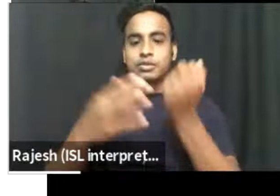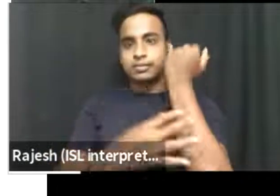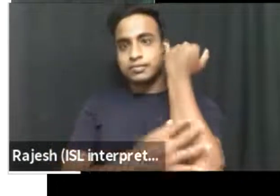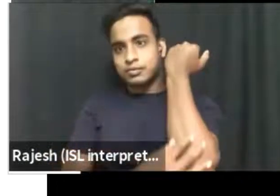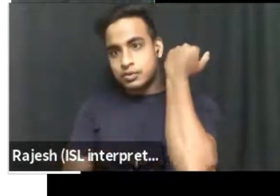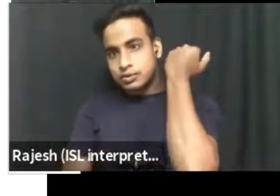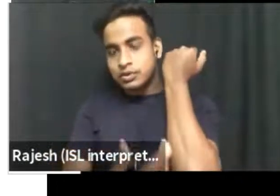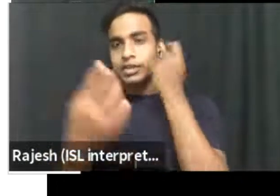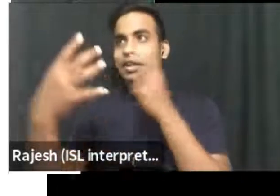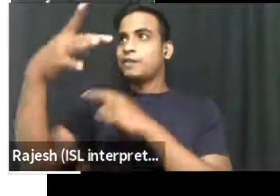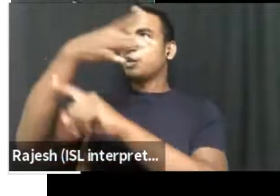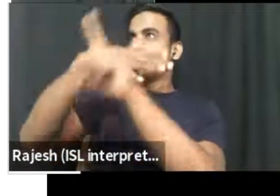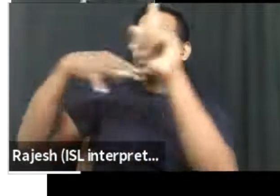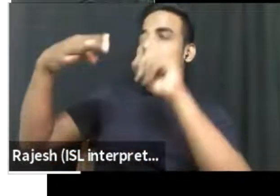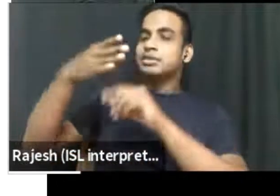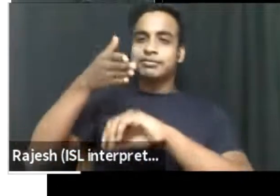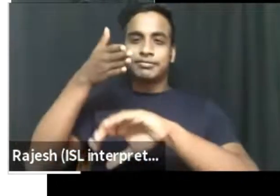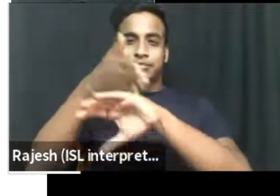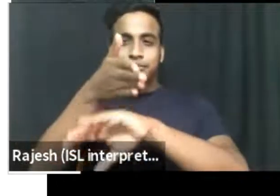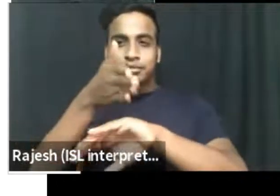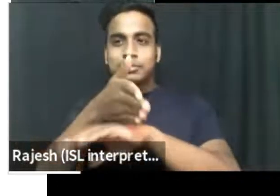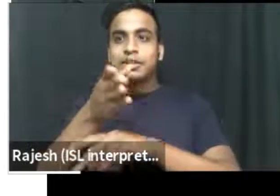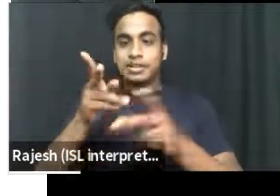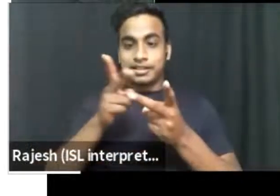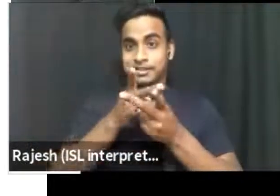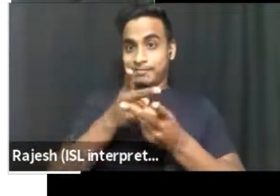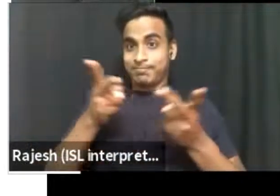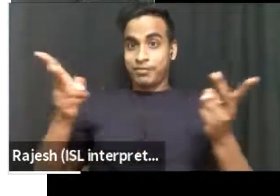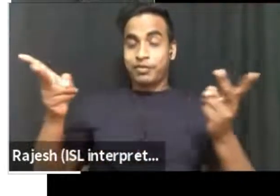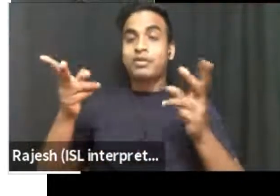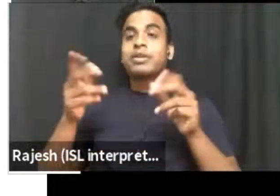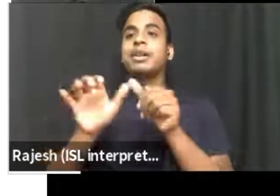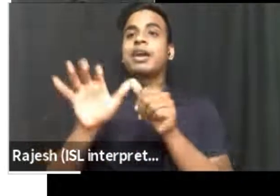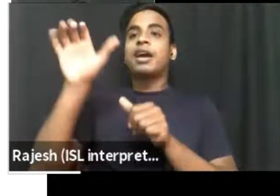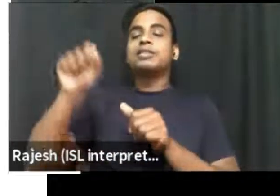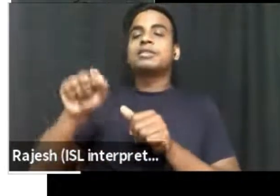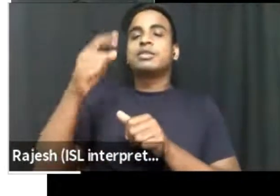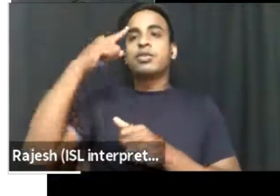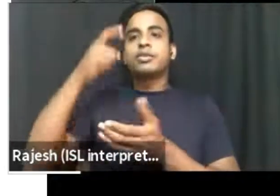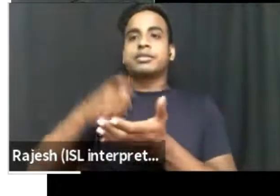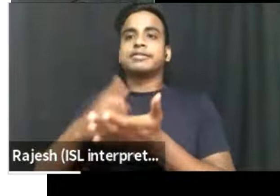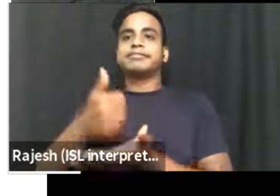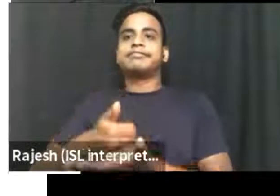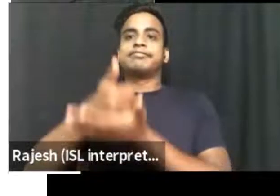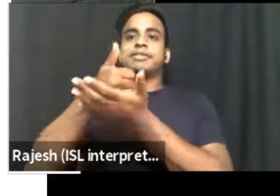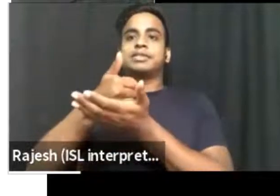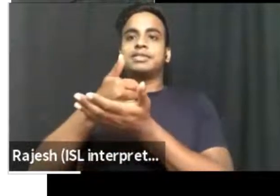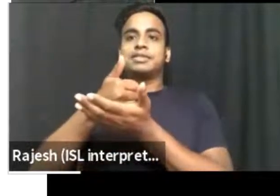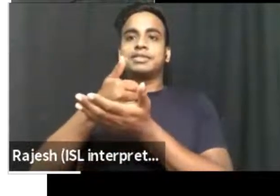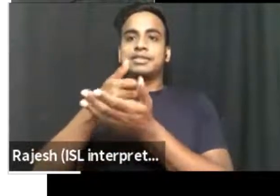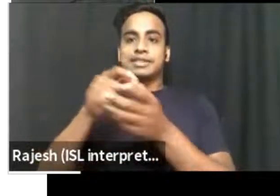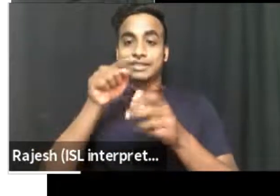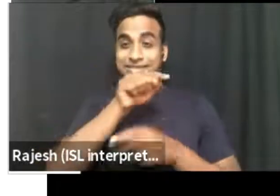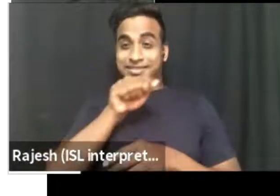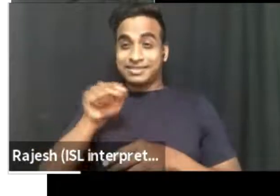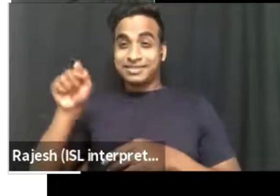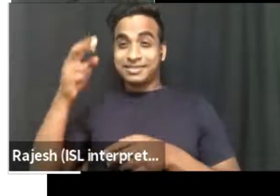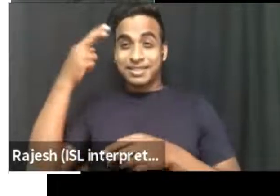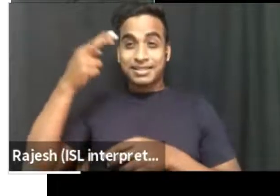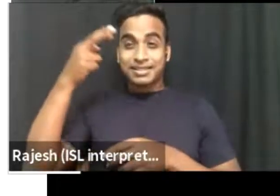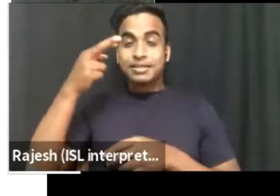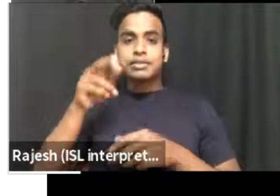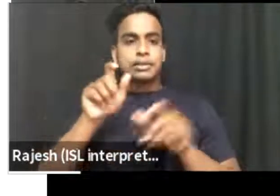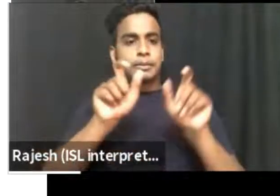diseases. So where it urges governments to have rehabilitation to meet the needs of the large numbers of